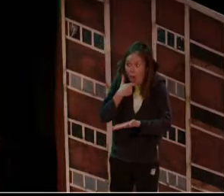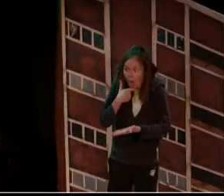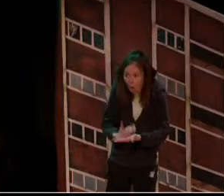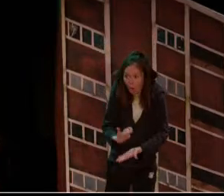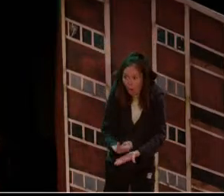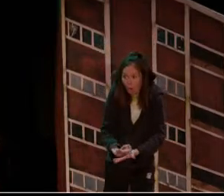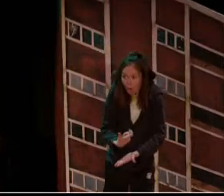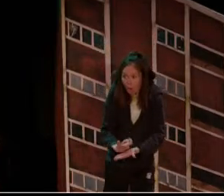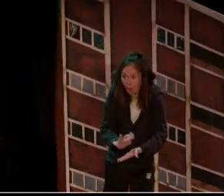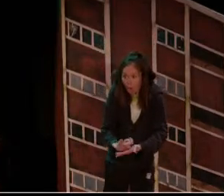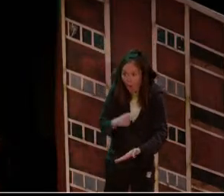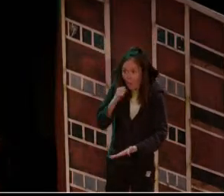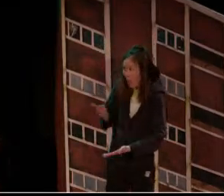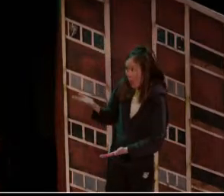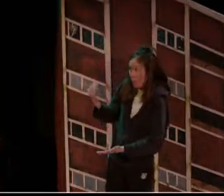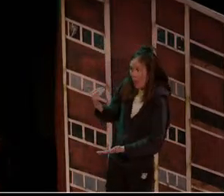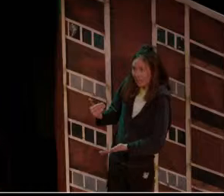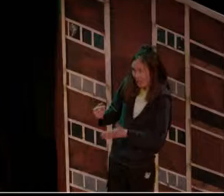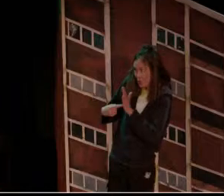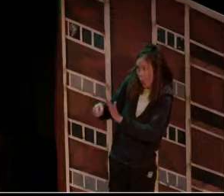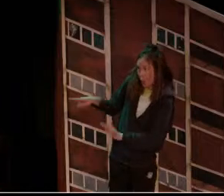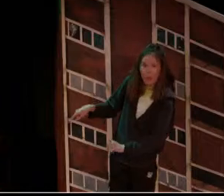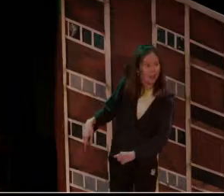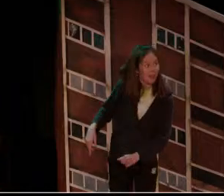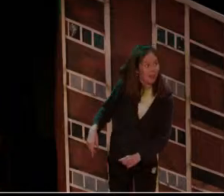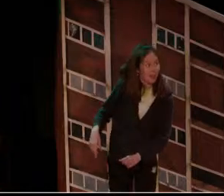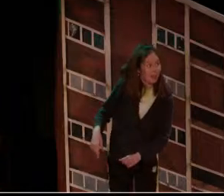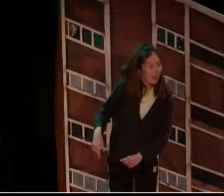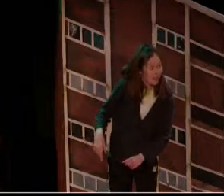you are dead and rotten? Come here.